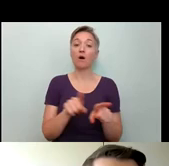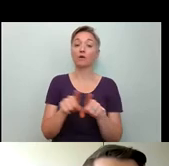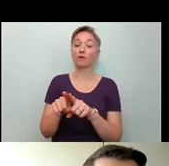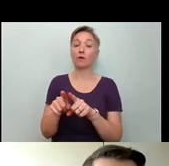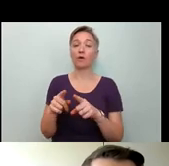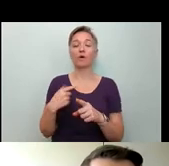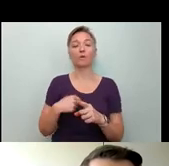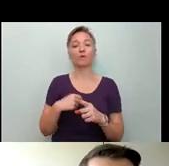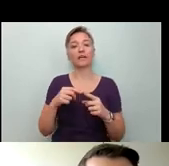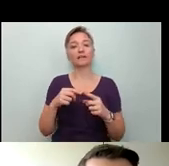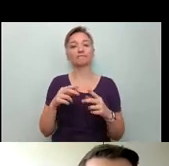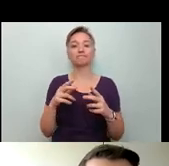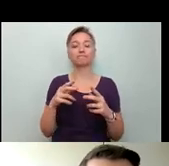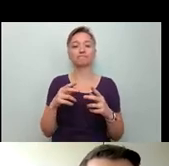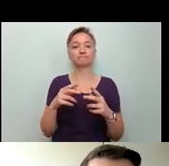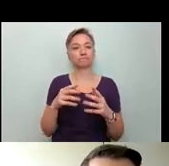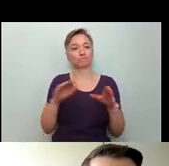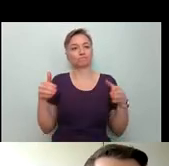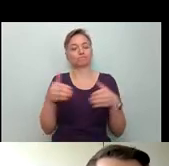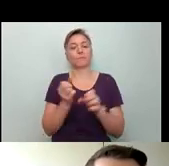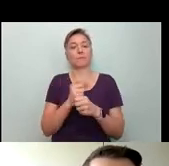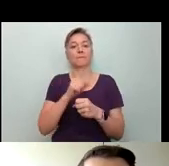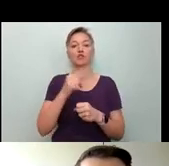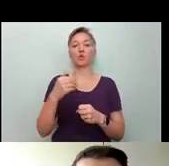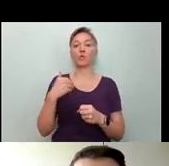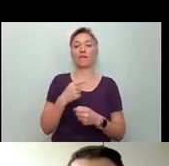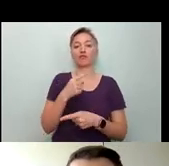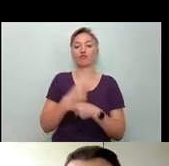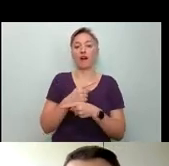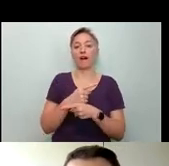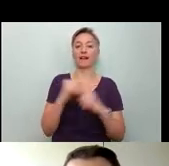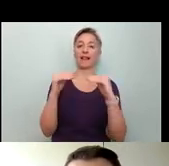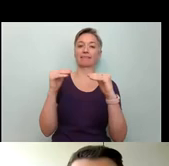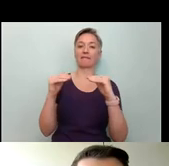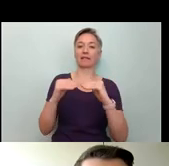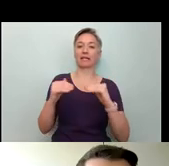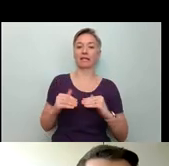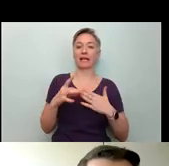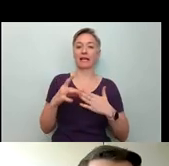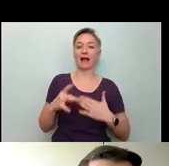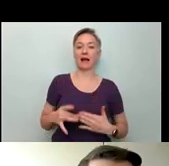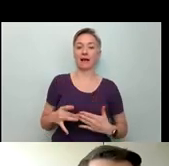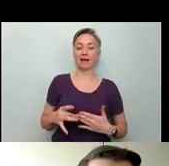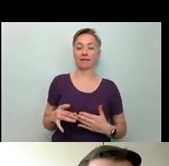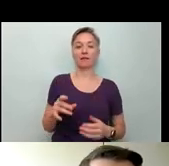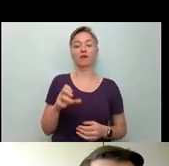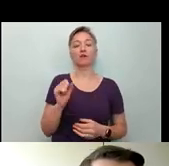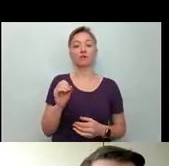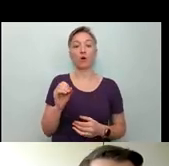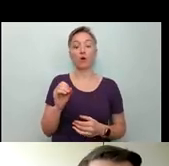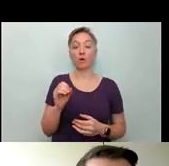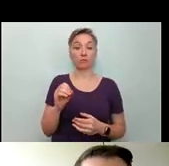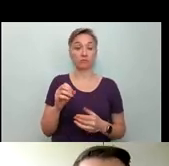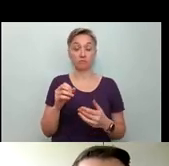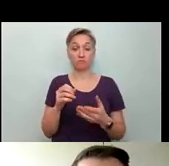things in ensuring that we've got the right leveling guide so that we can ensure we're looking at jobs along a particular path